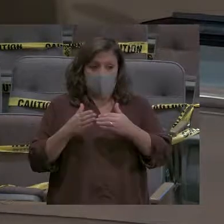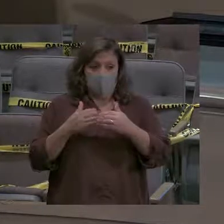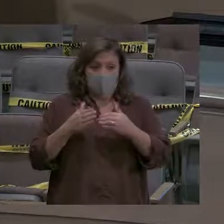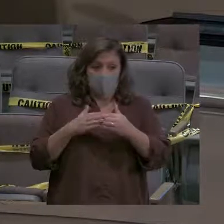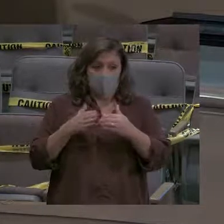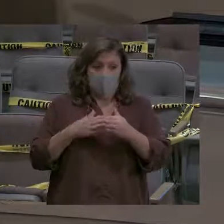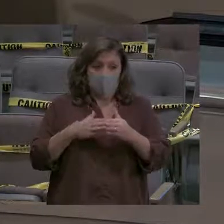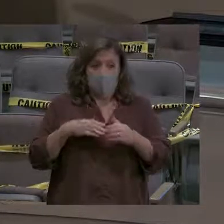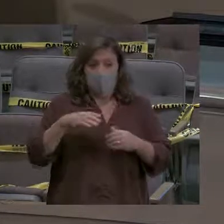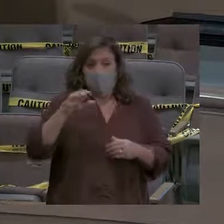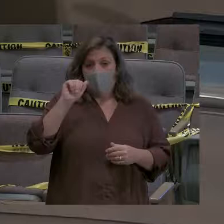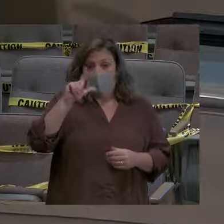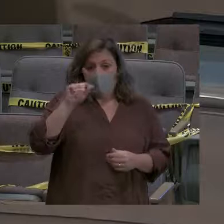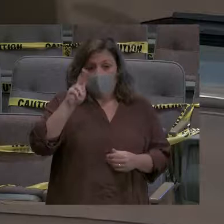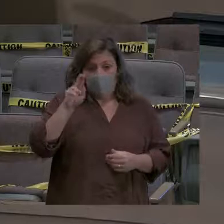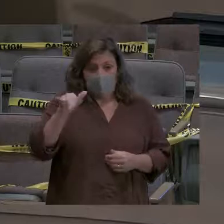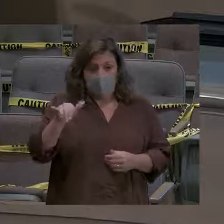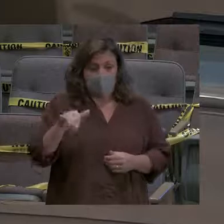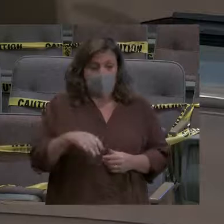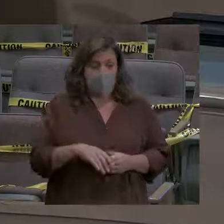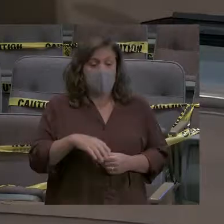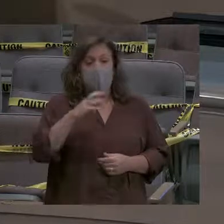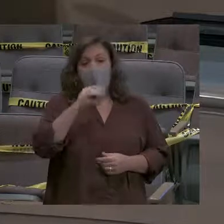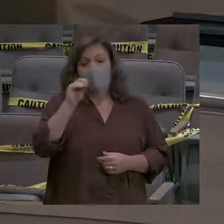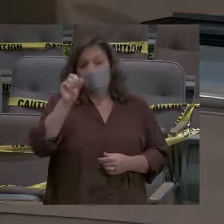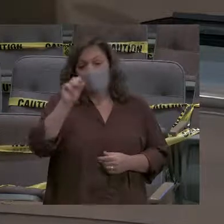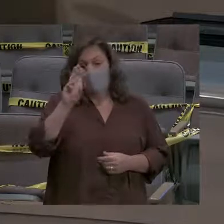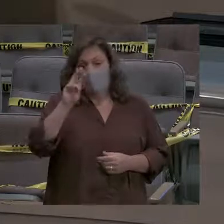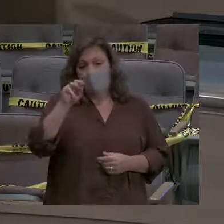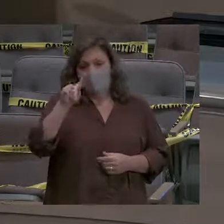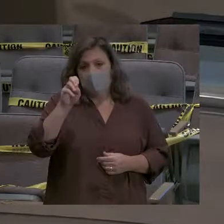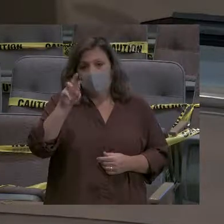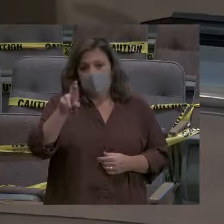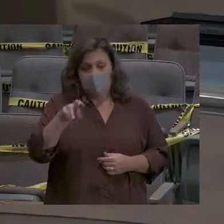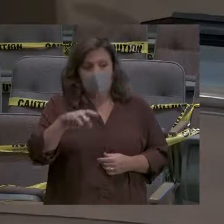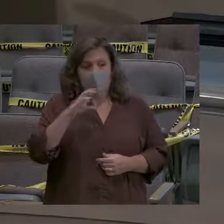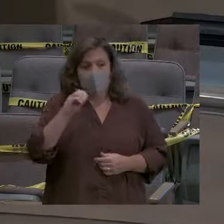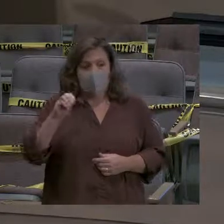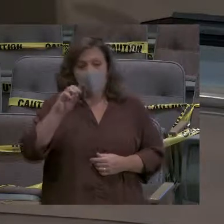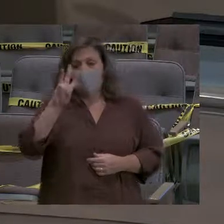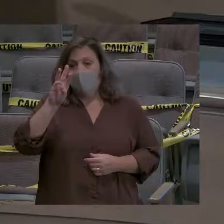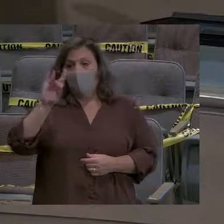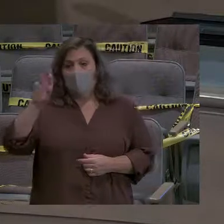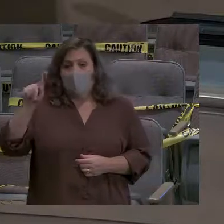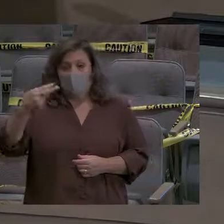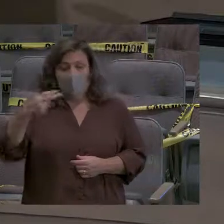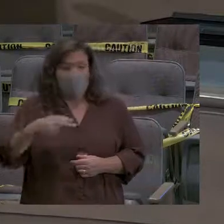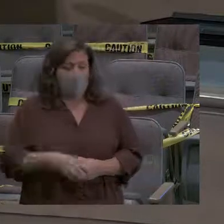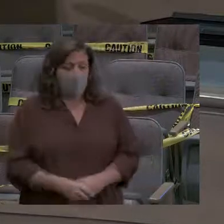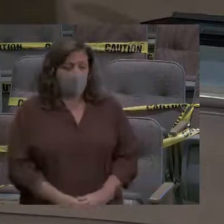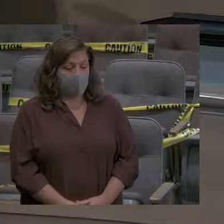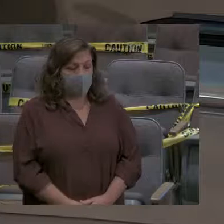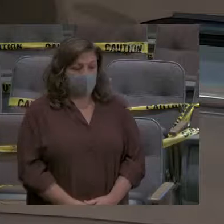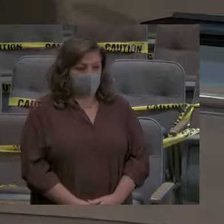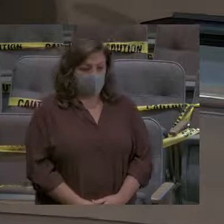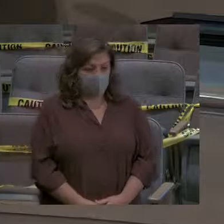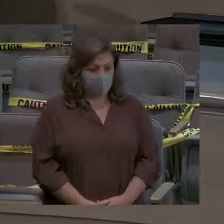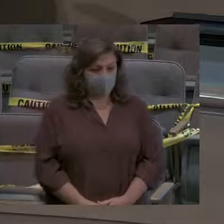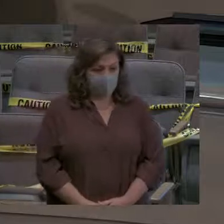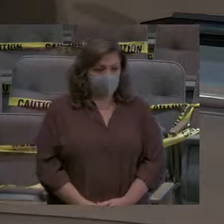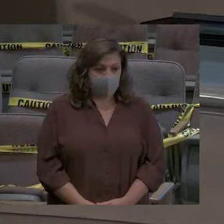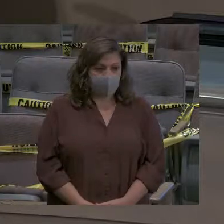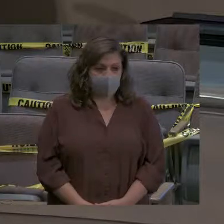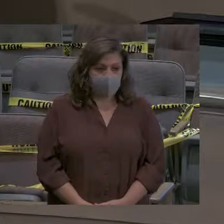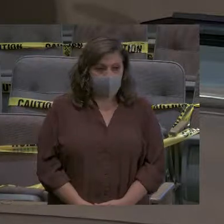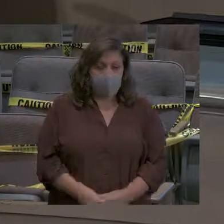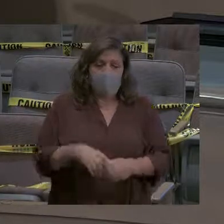Putney in Albany, Phoebe Sumter in Americus, and Phoebe Worth in Sylvester. So from that low